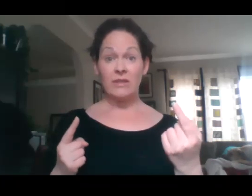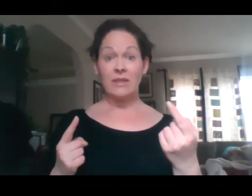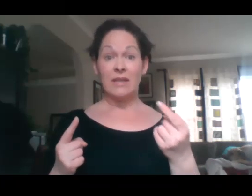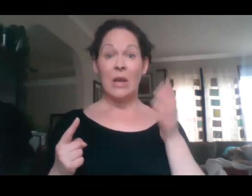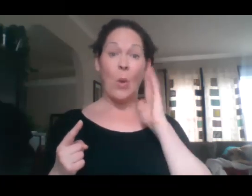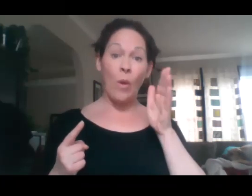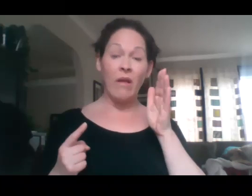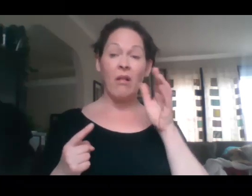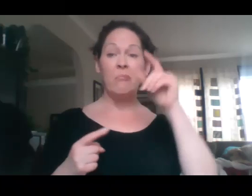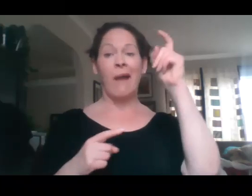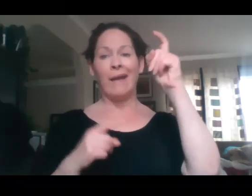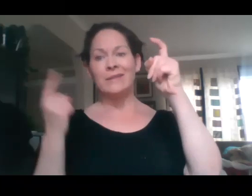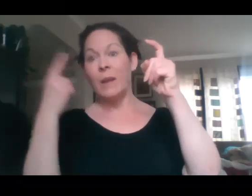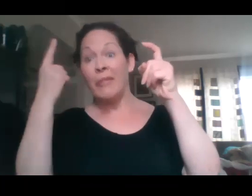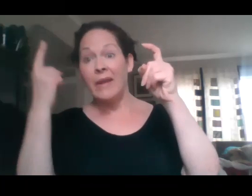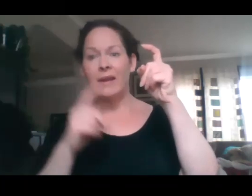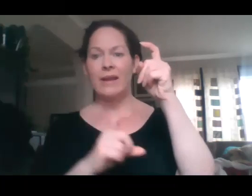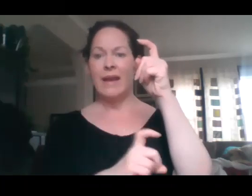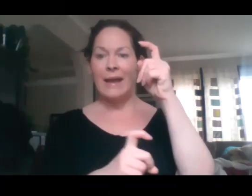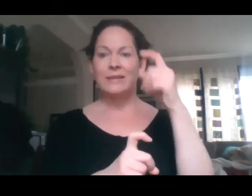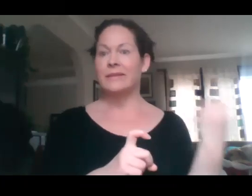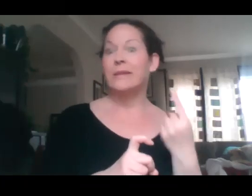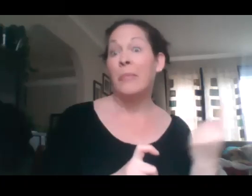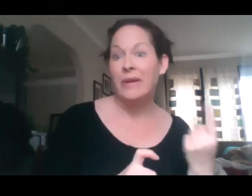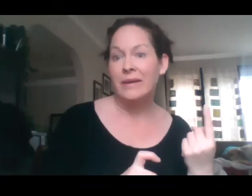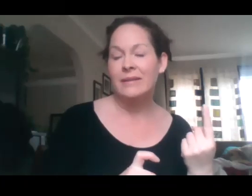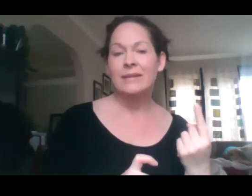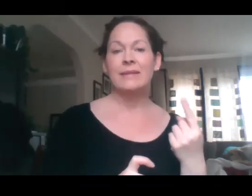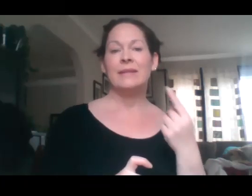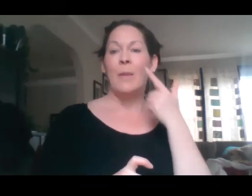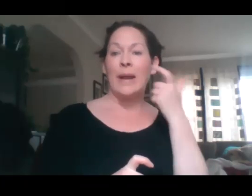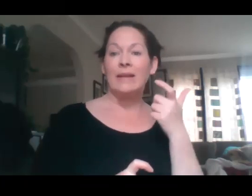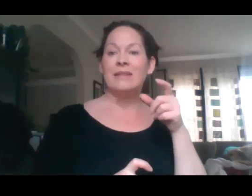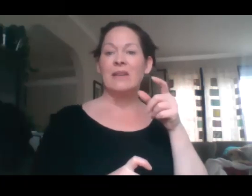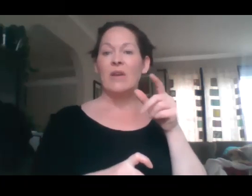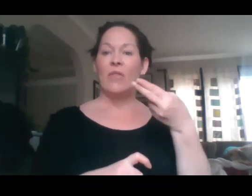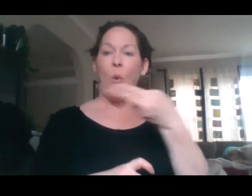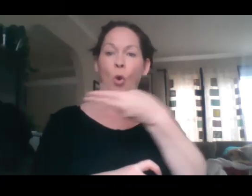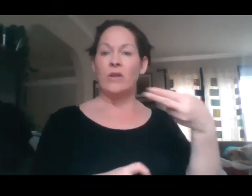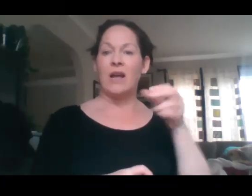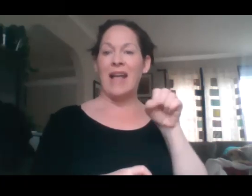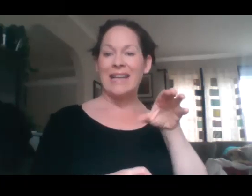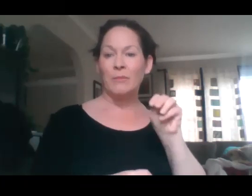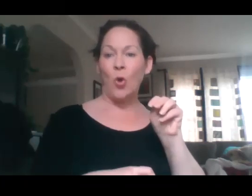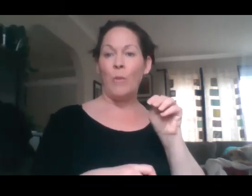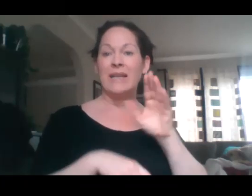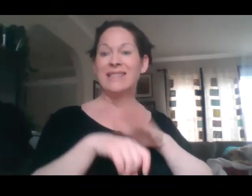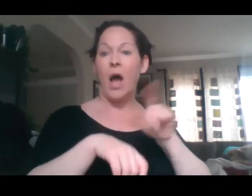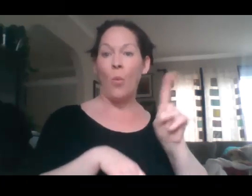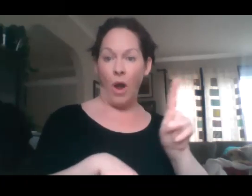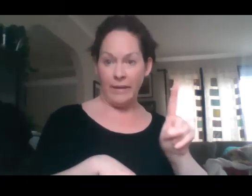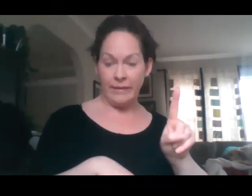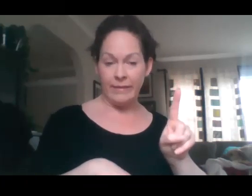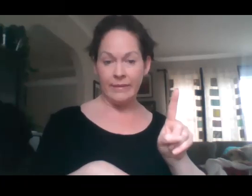some power of x over some power of x, because it needs a horizontal asymptote at 1. And